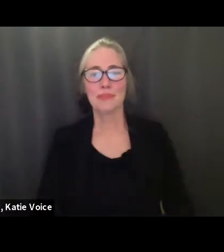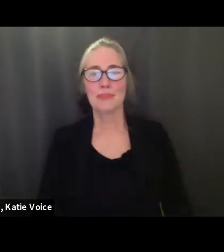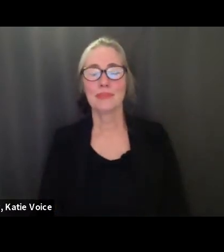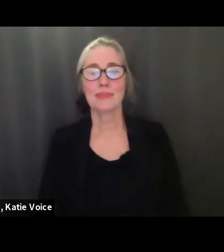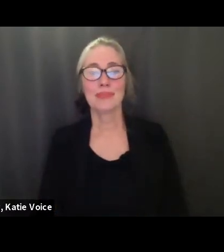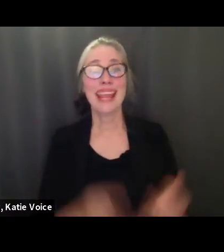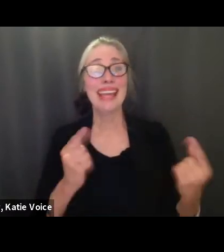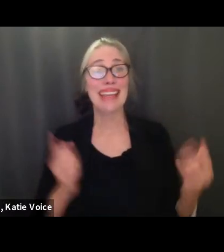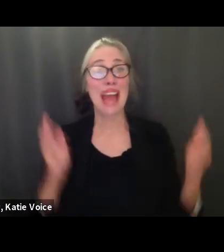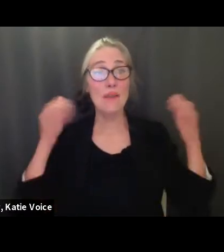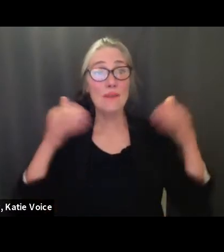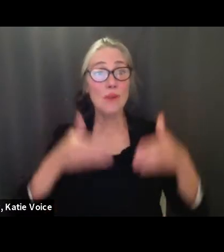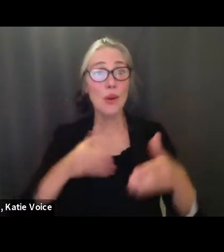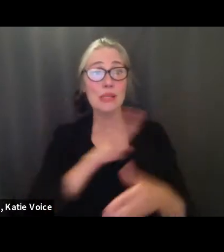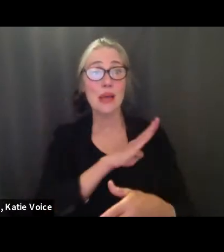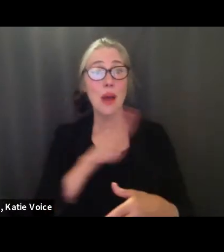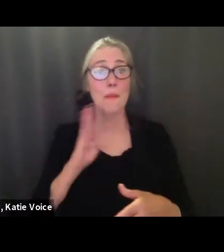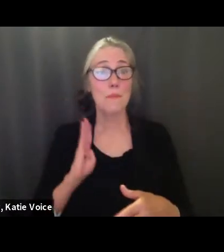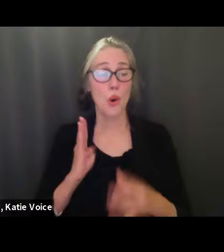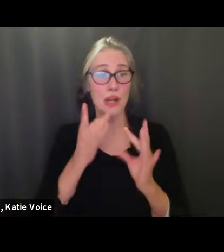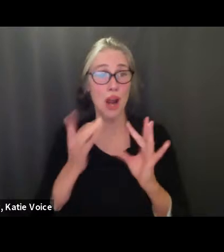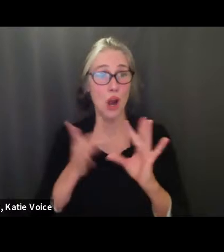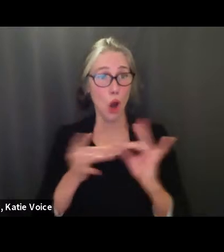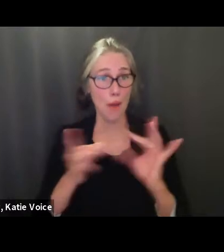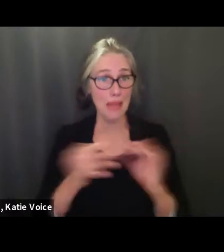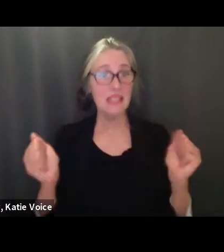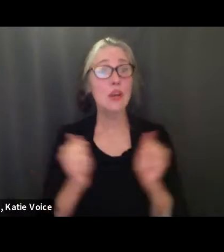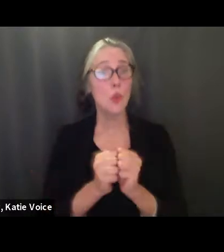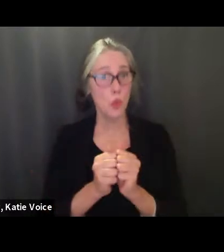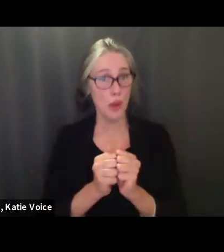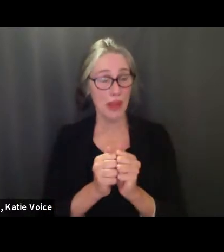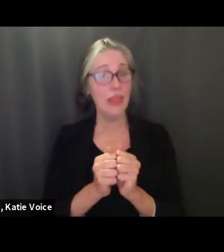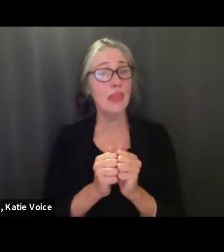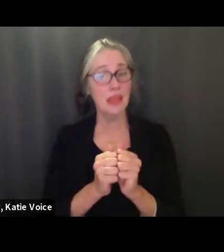board comments and correspondence.